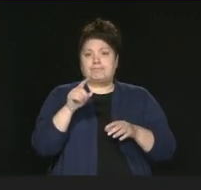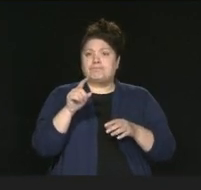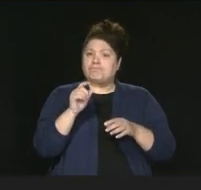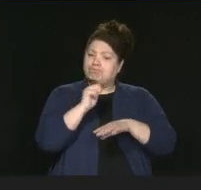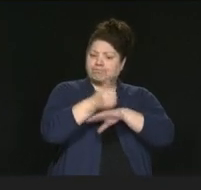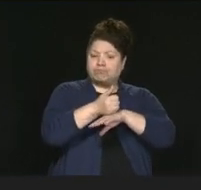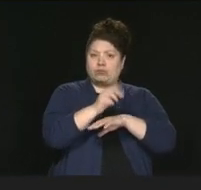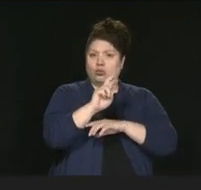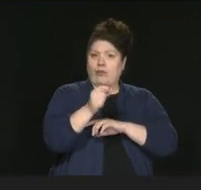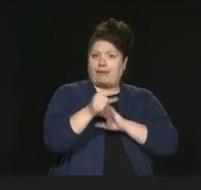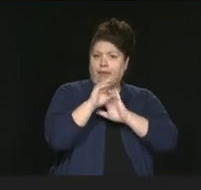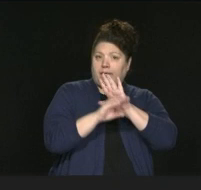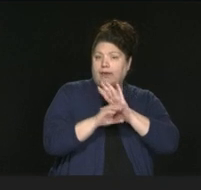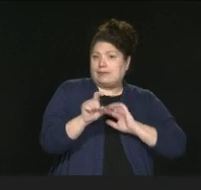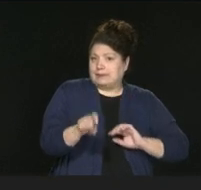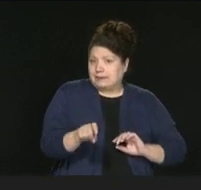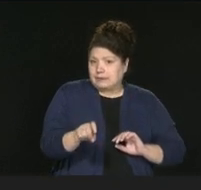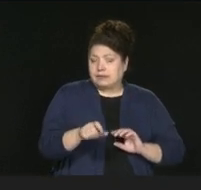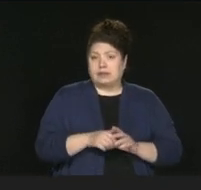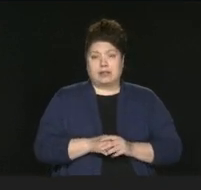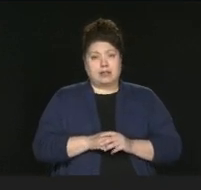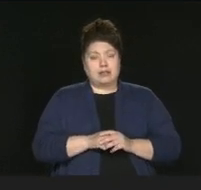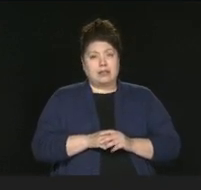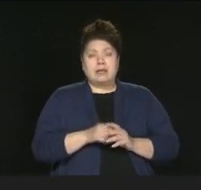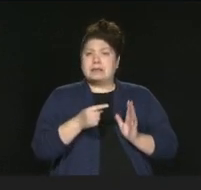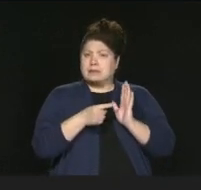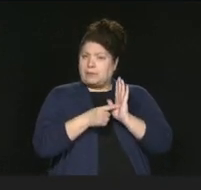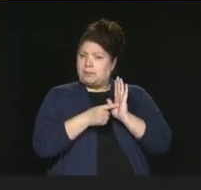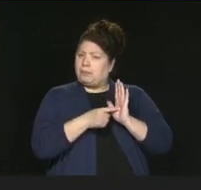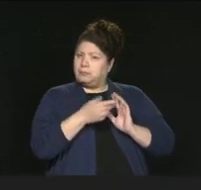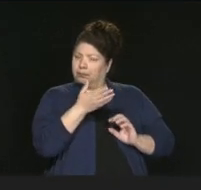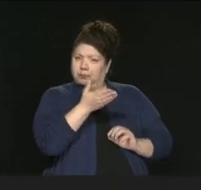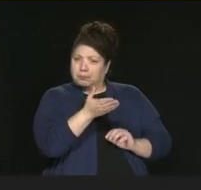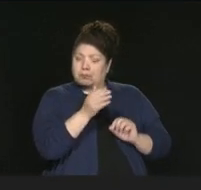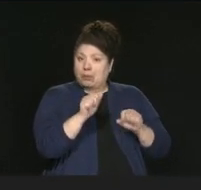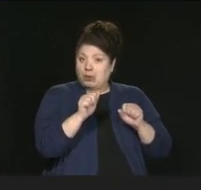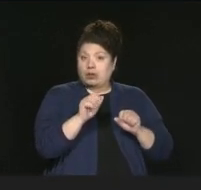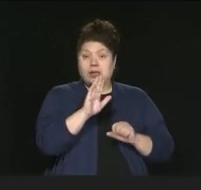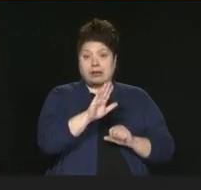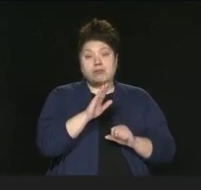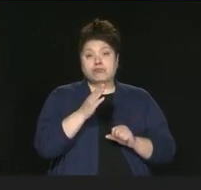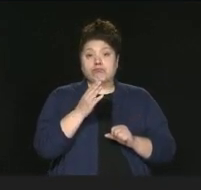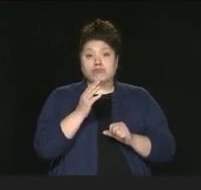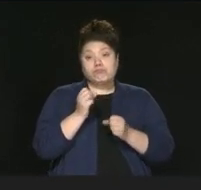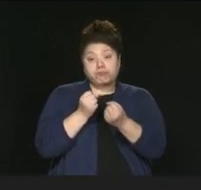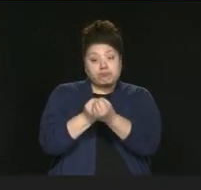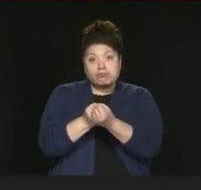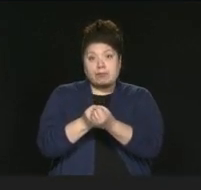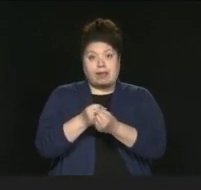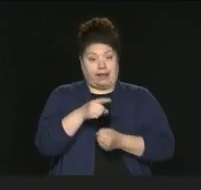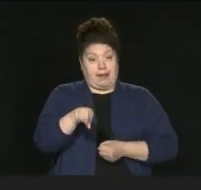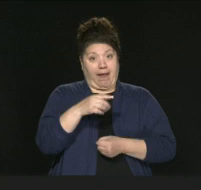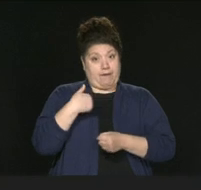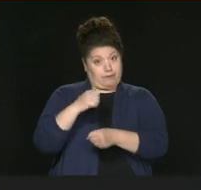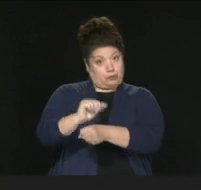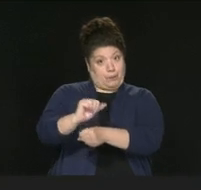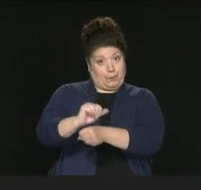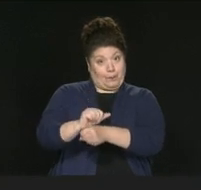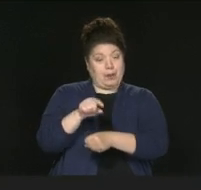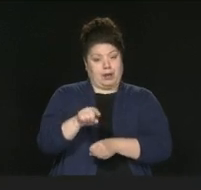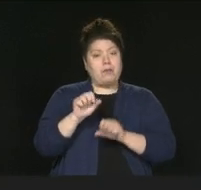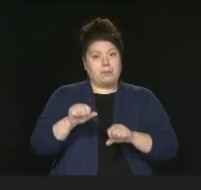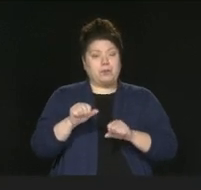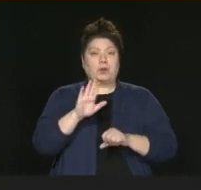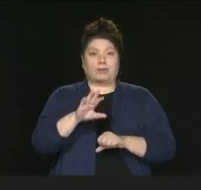Perhaps, for example, you might be able to keep more of the benefit even if you're working. So, 1 week later, I'm wondering